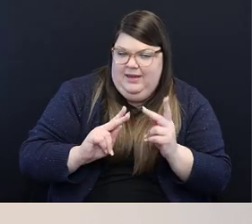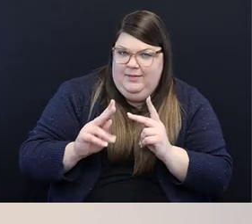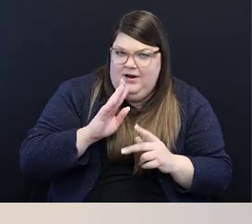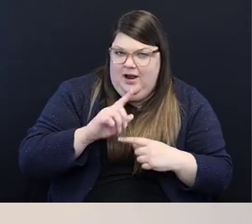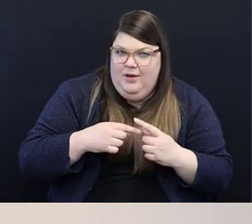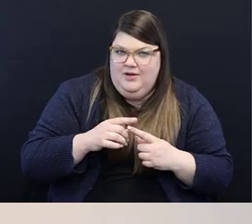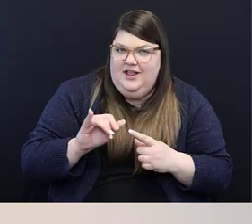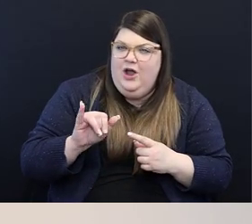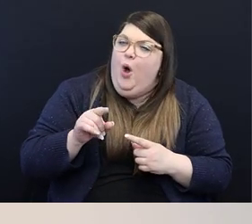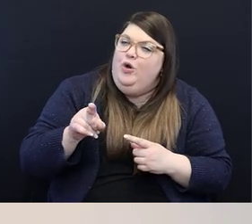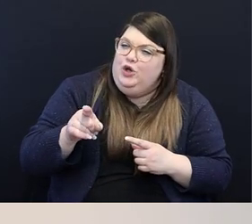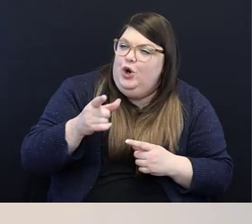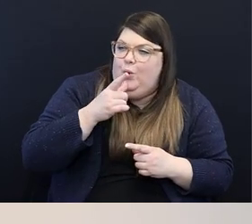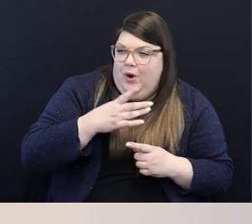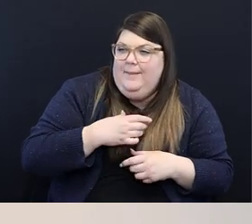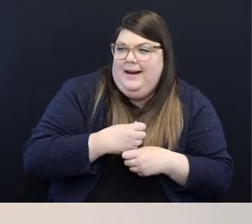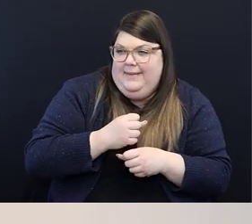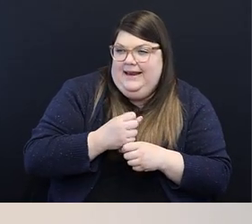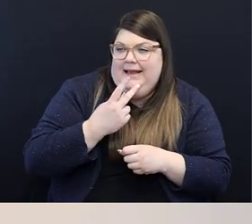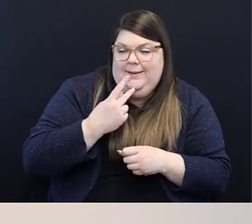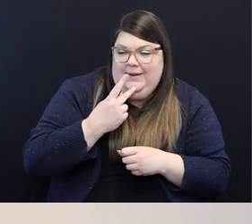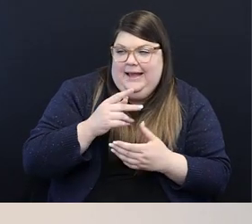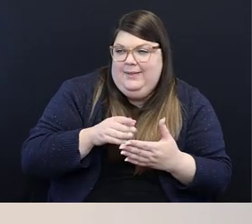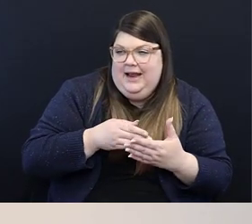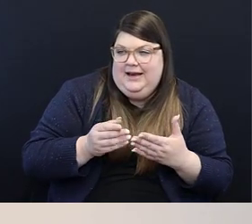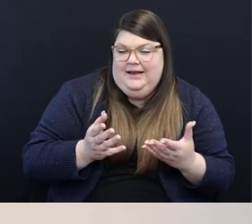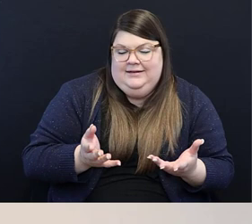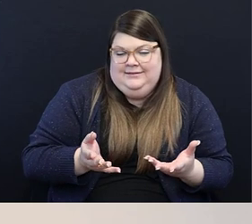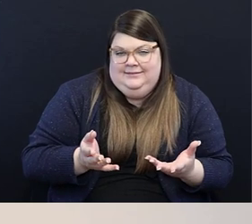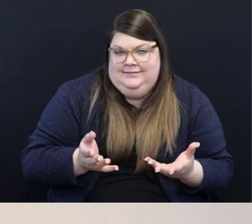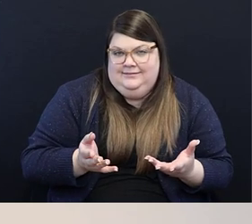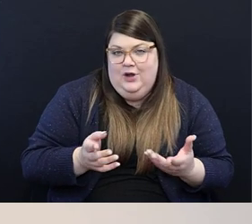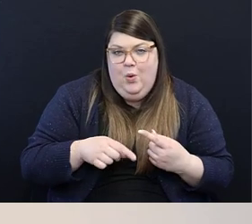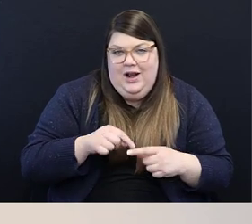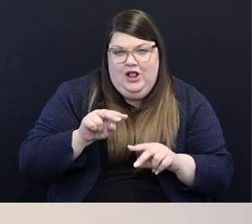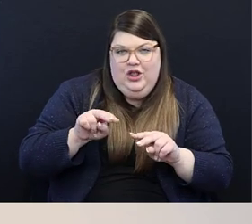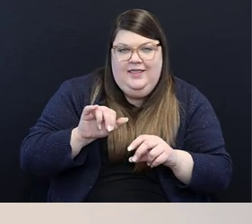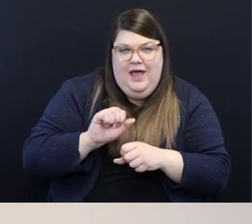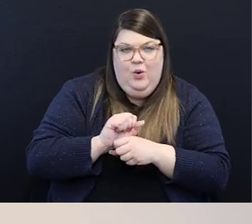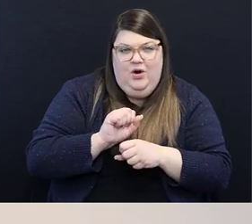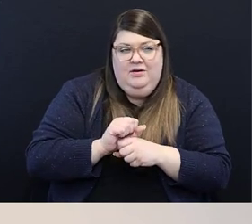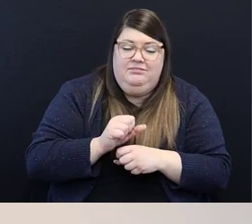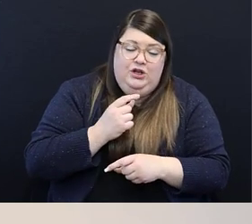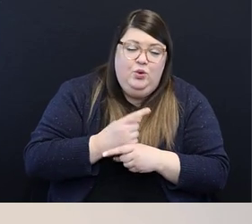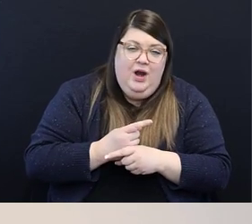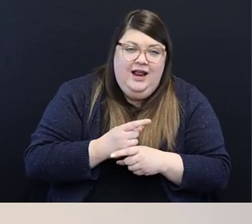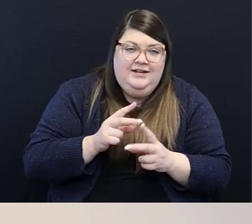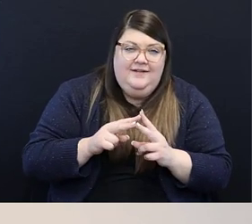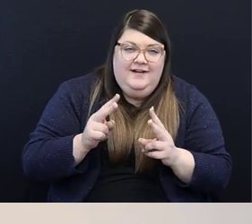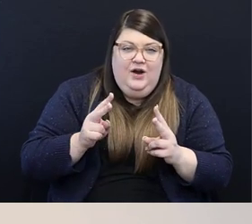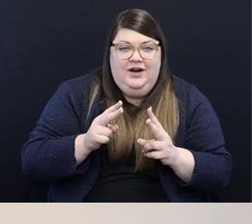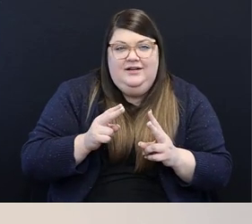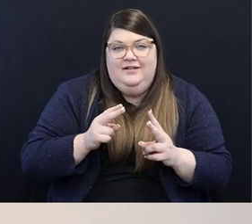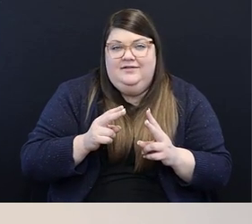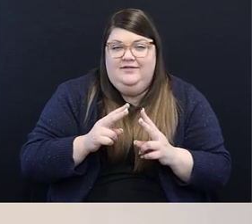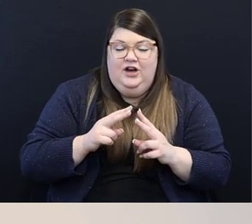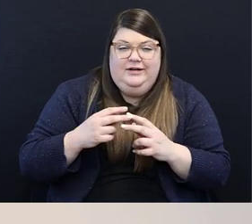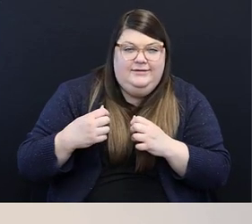woman making pink paintings. And I when I look at that work, they're right. They're very kind of hyper feminine, and